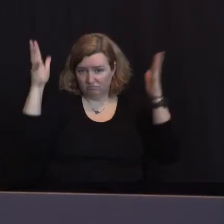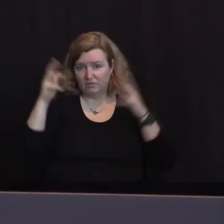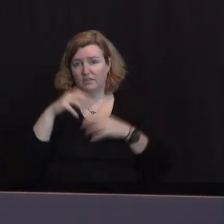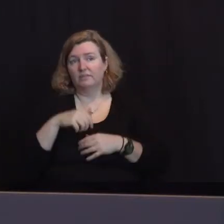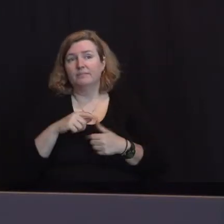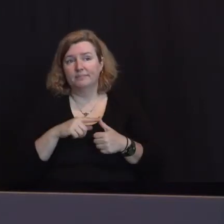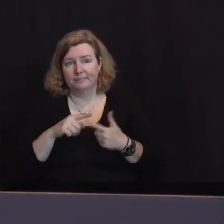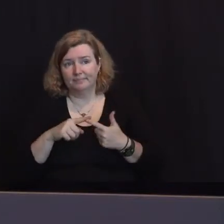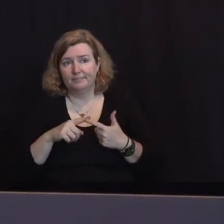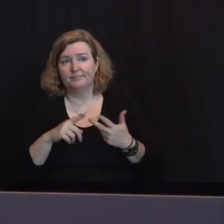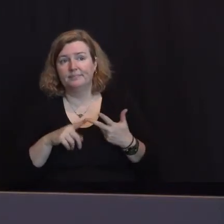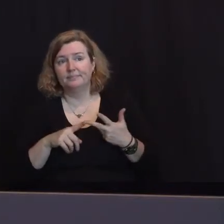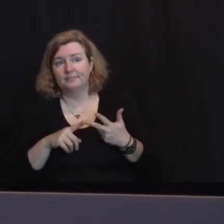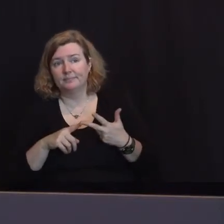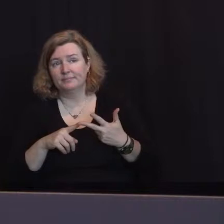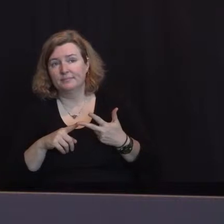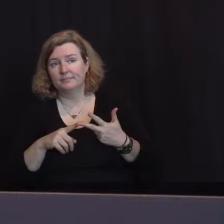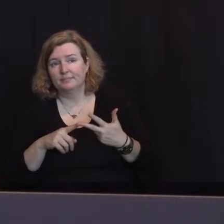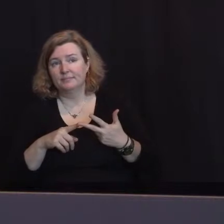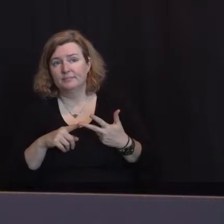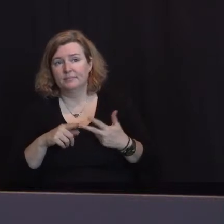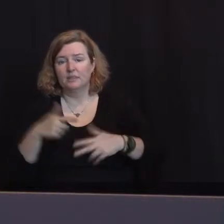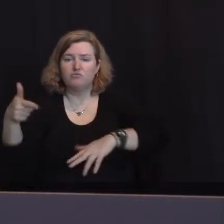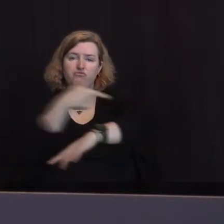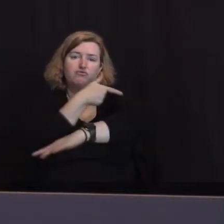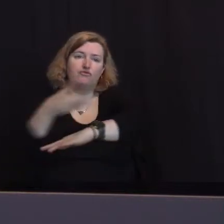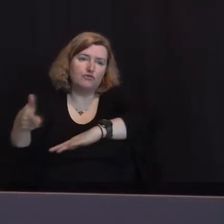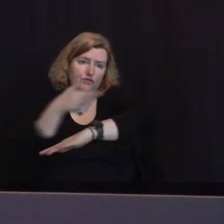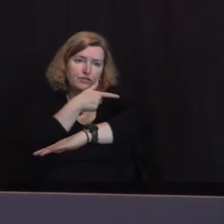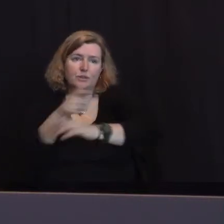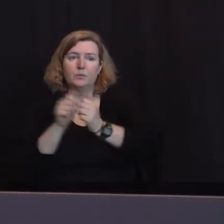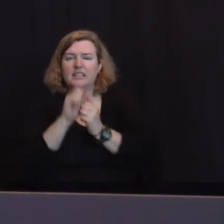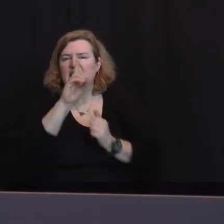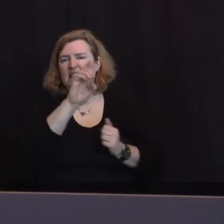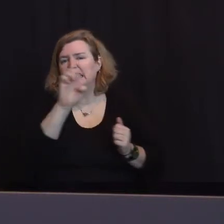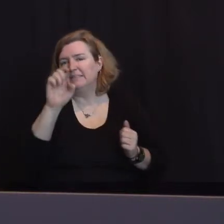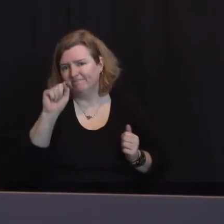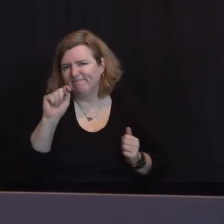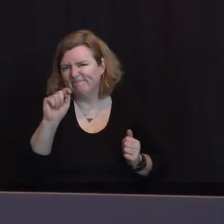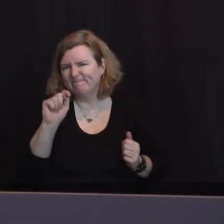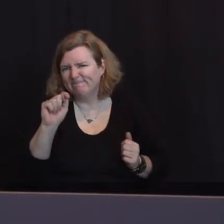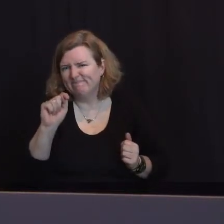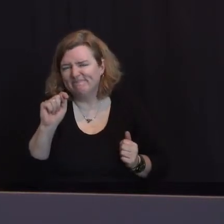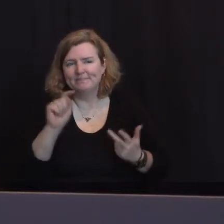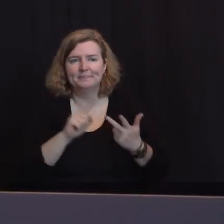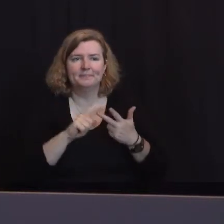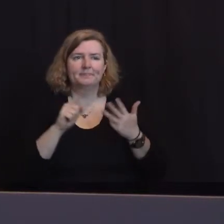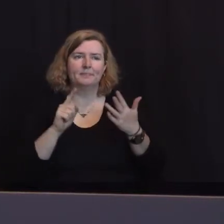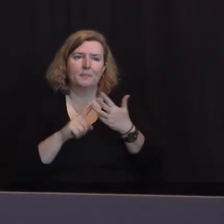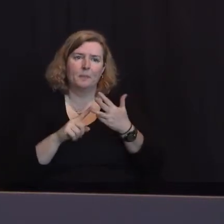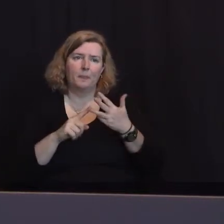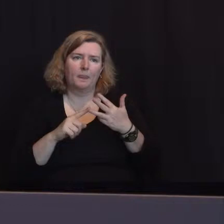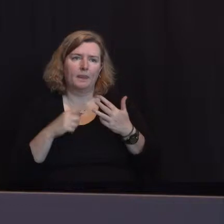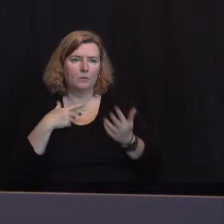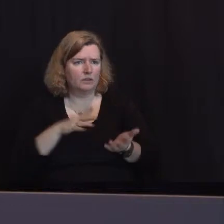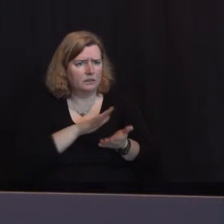DEET. Wear solid, light-colored clothing because this will make it easier to find a tick on your clothes. Tuck your pants into your